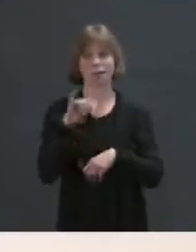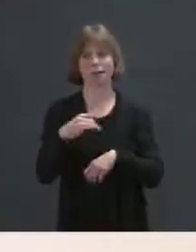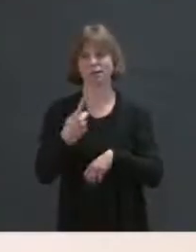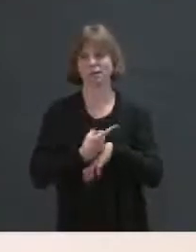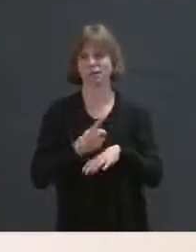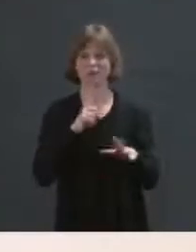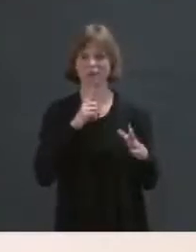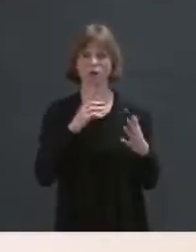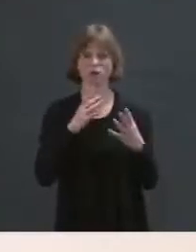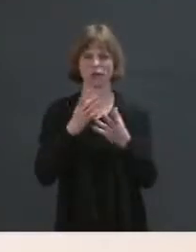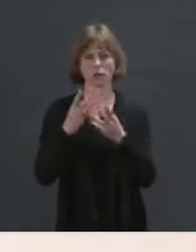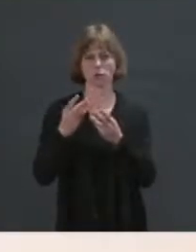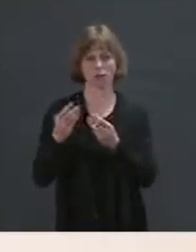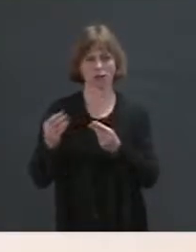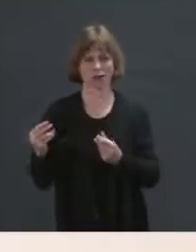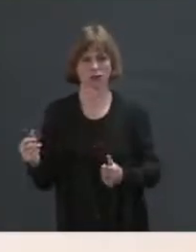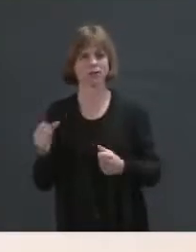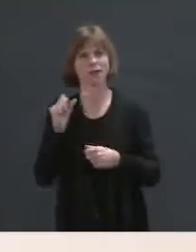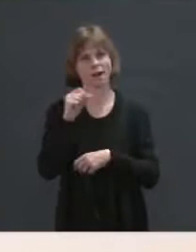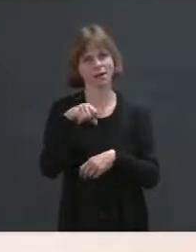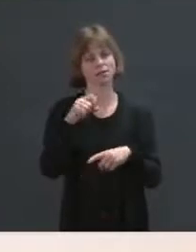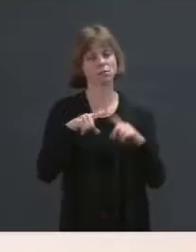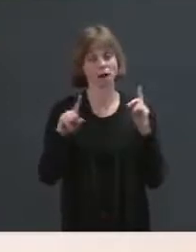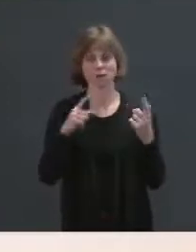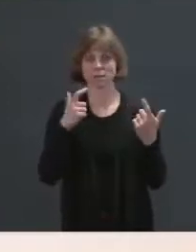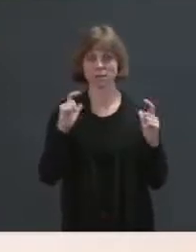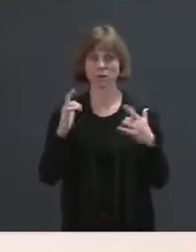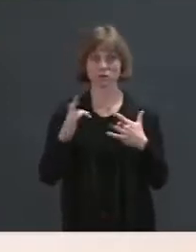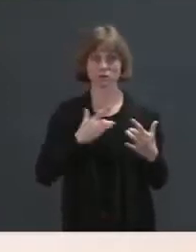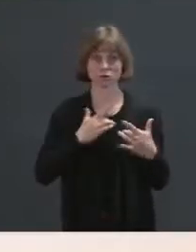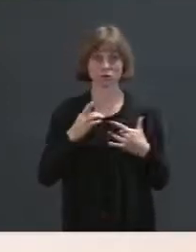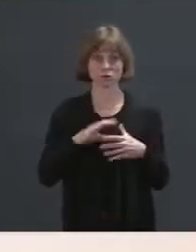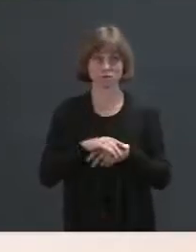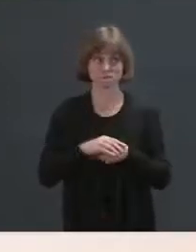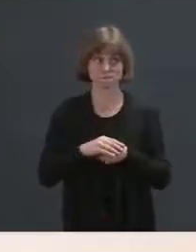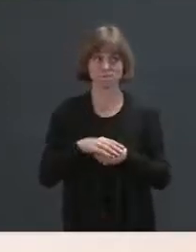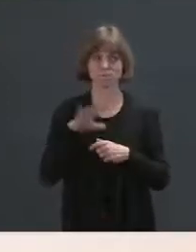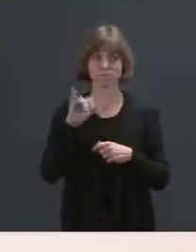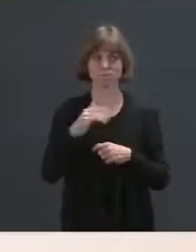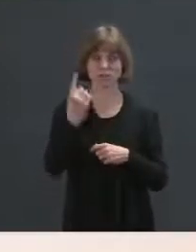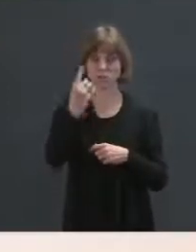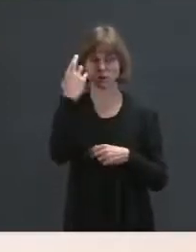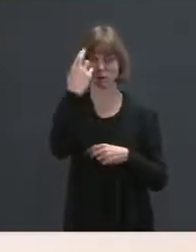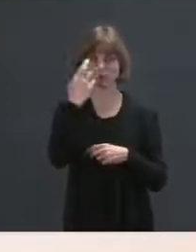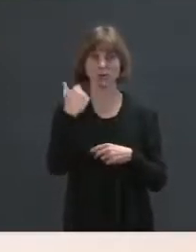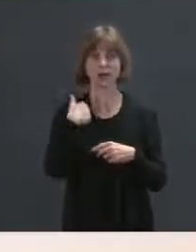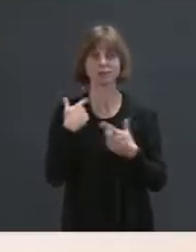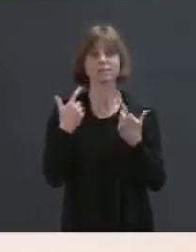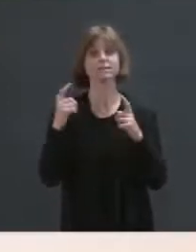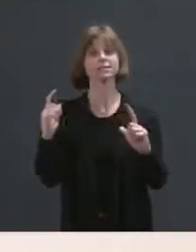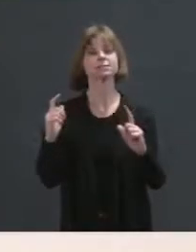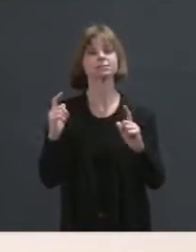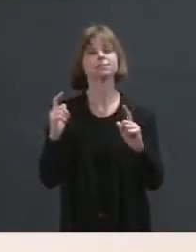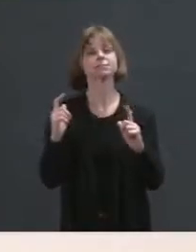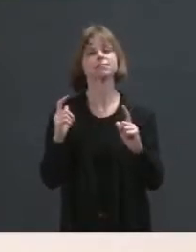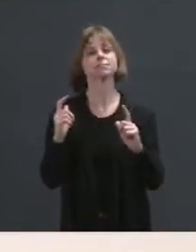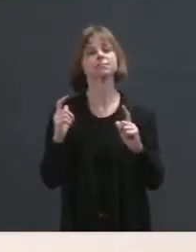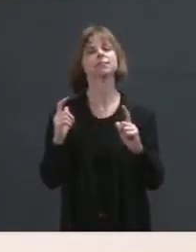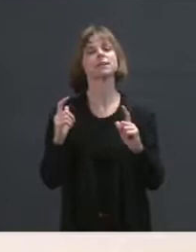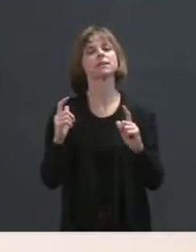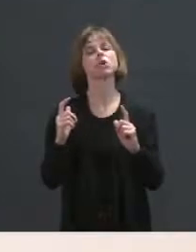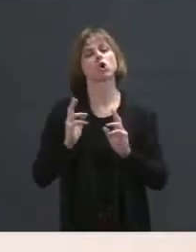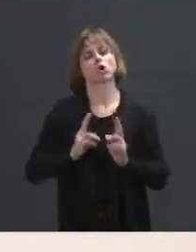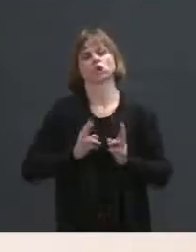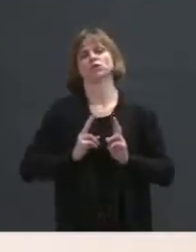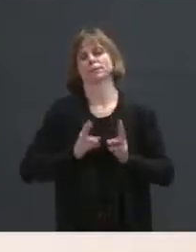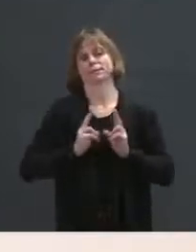a progression of it, but that is of great concern. And that is one of the reasons why there is significant urgency in moving this forward as quickly